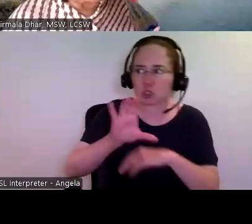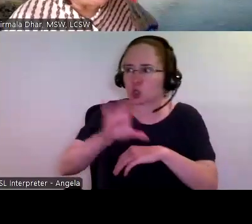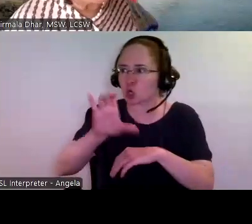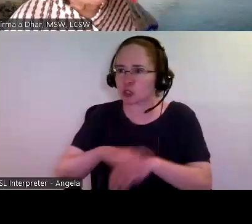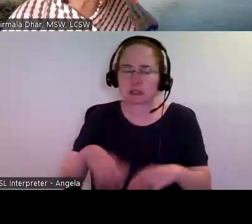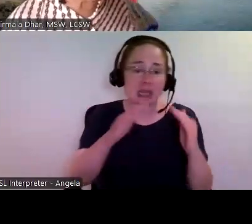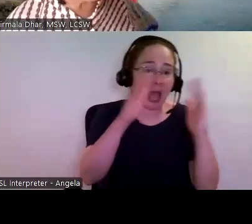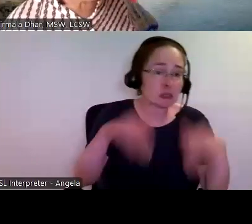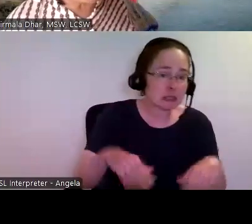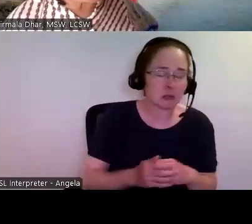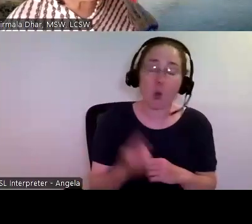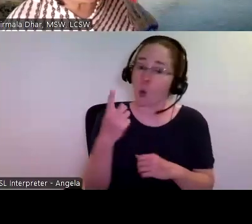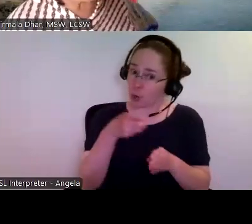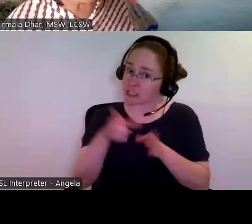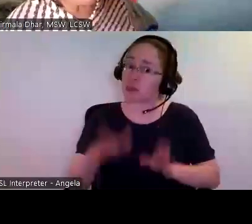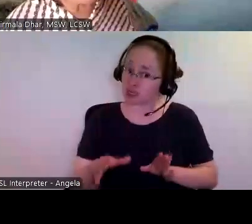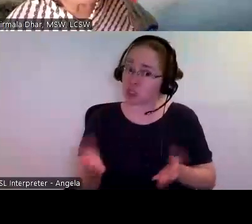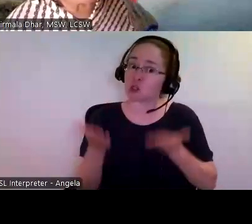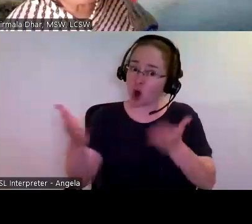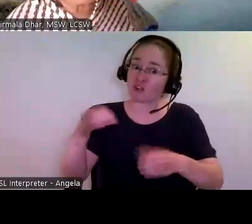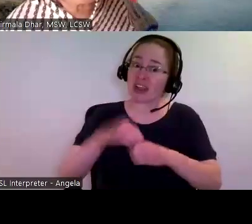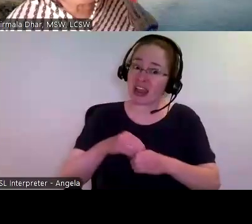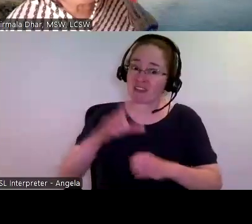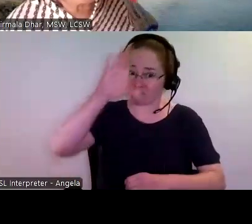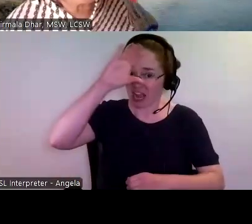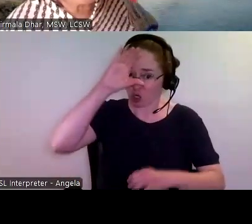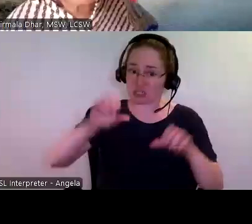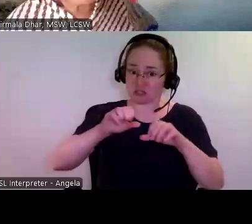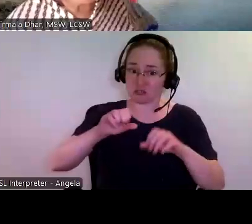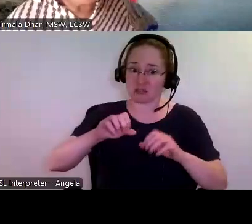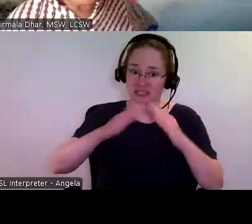One specialist is providing it in a fire station.